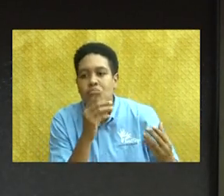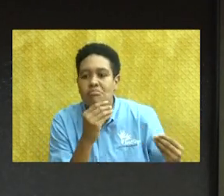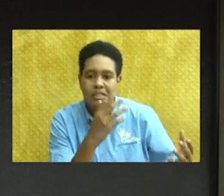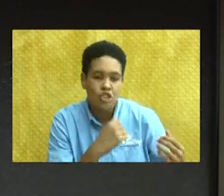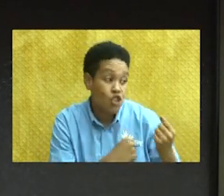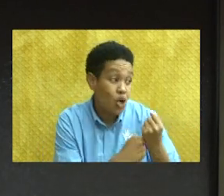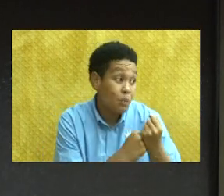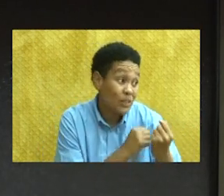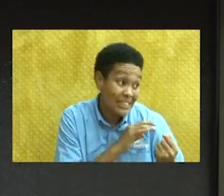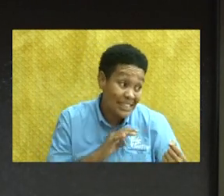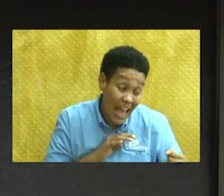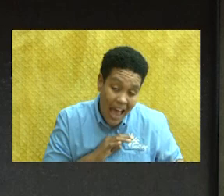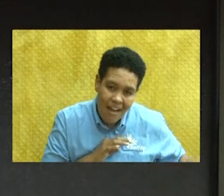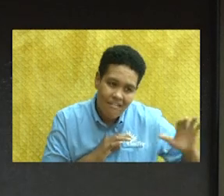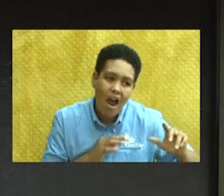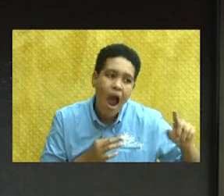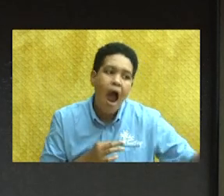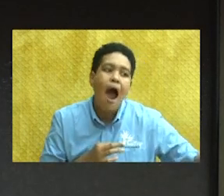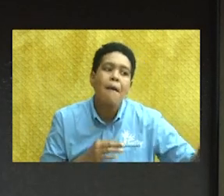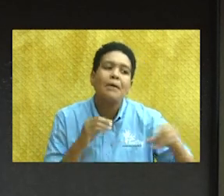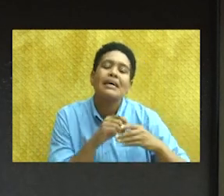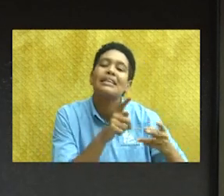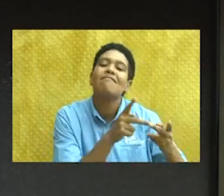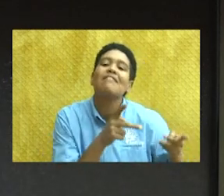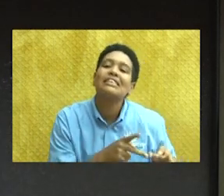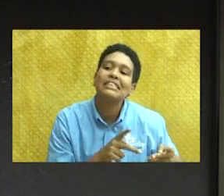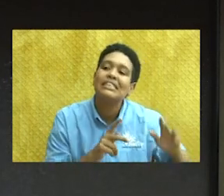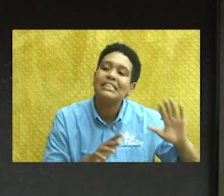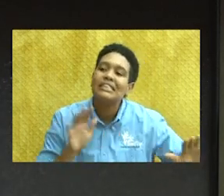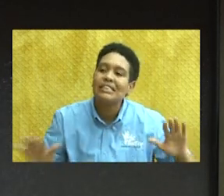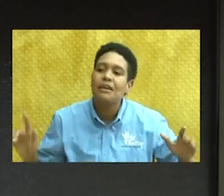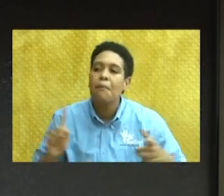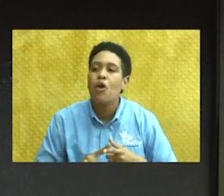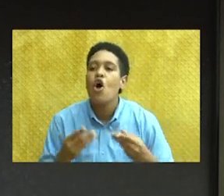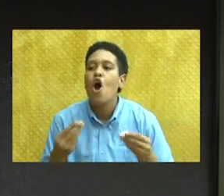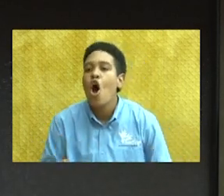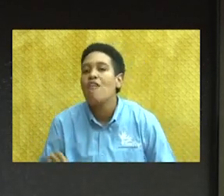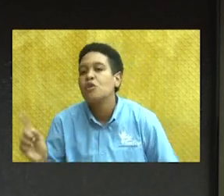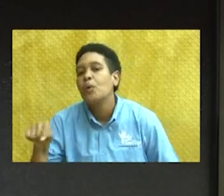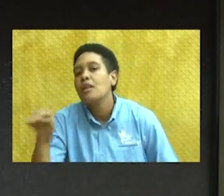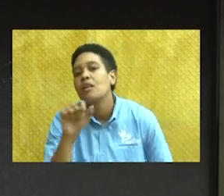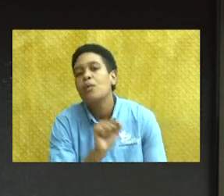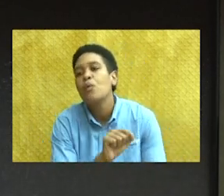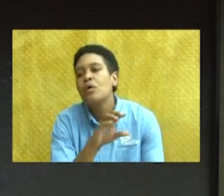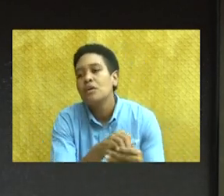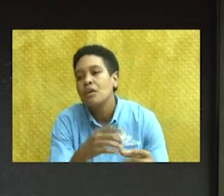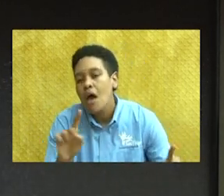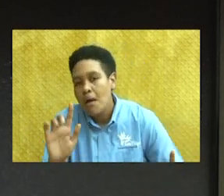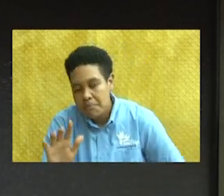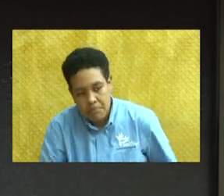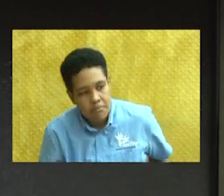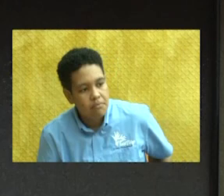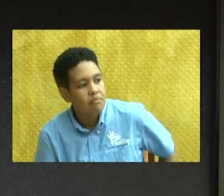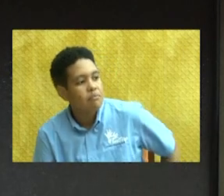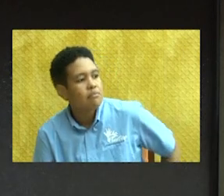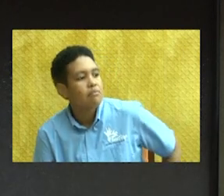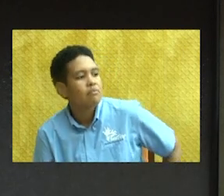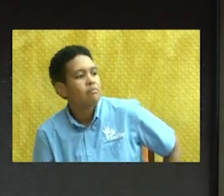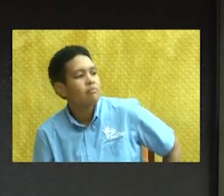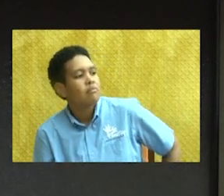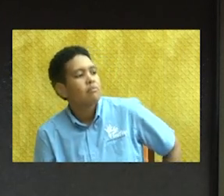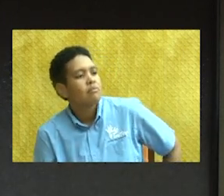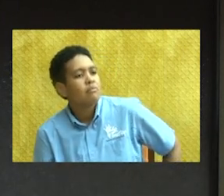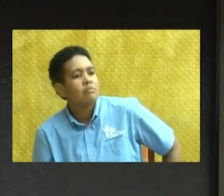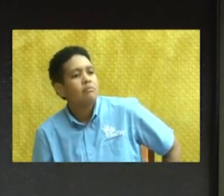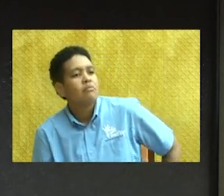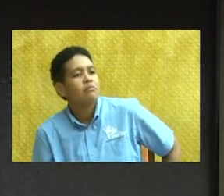staff within the facilities and offices where they work. Dr. Tufton was addressing Tuesday's sitting of the House